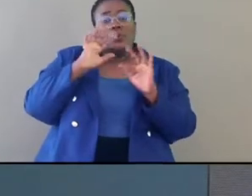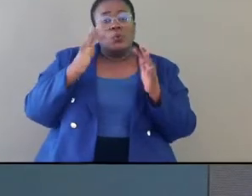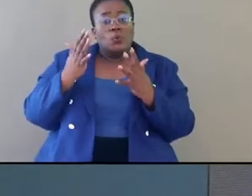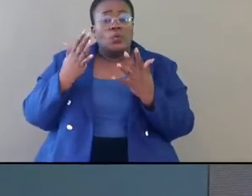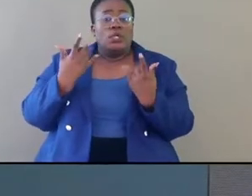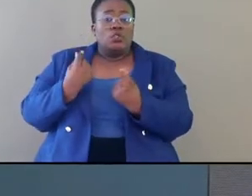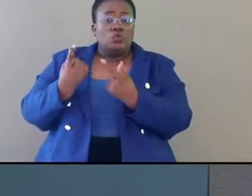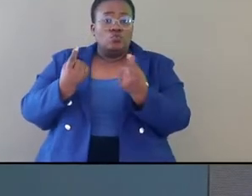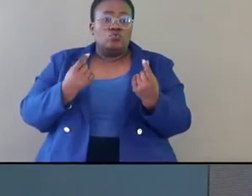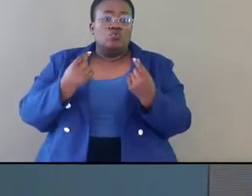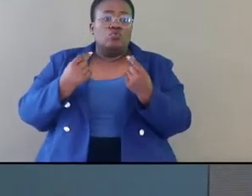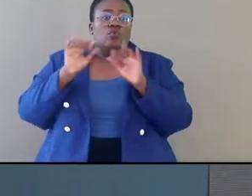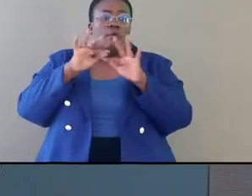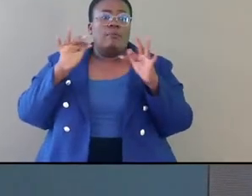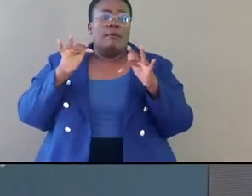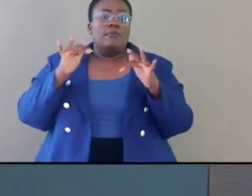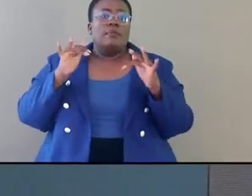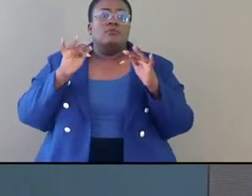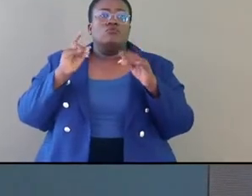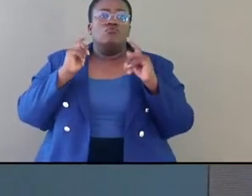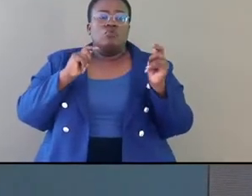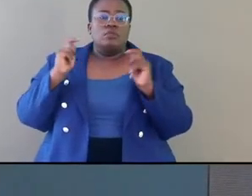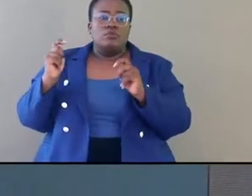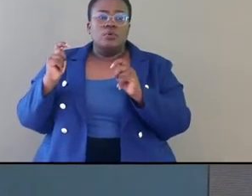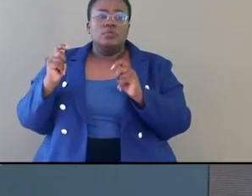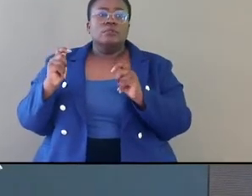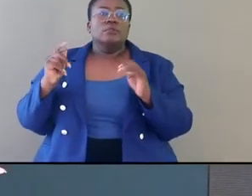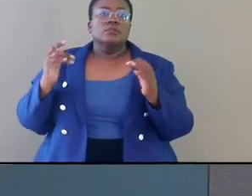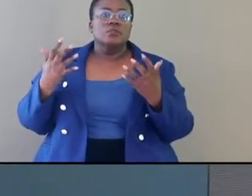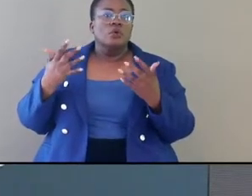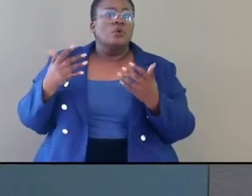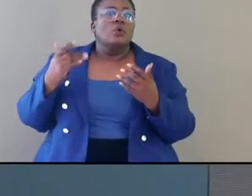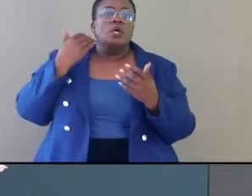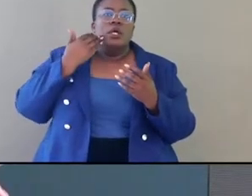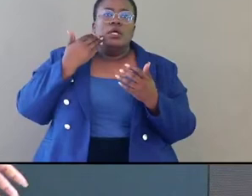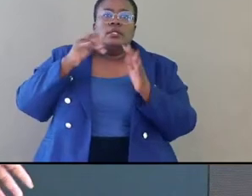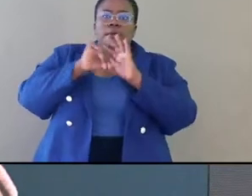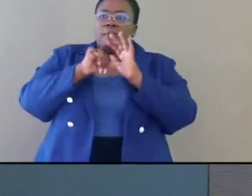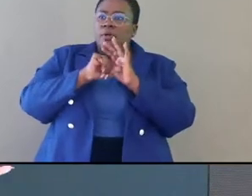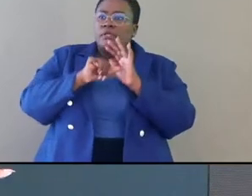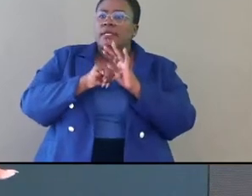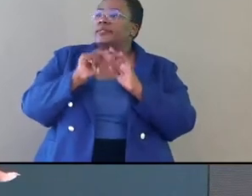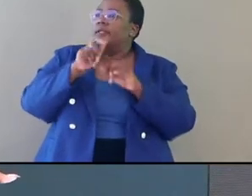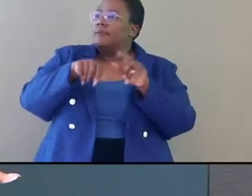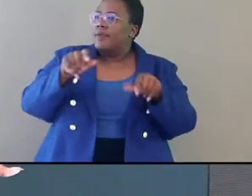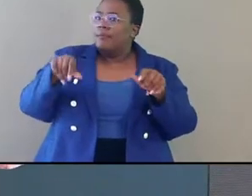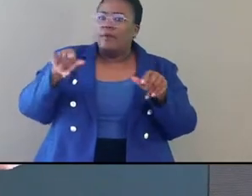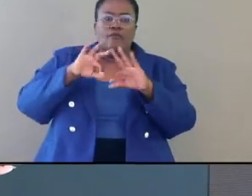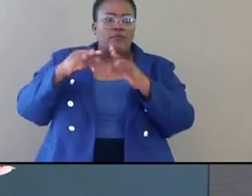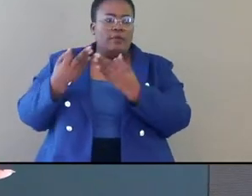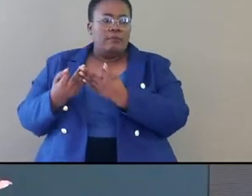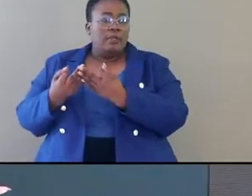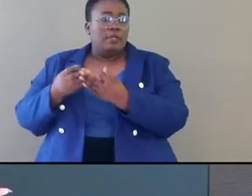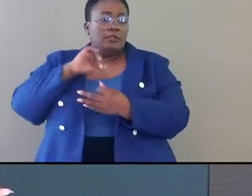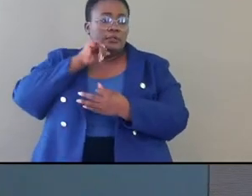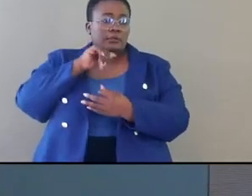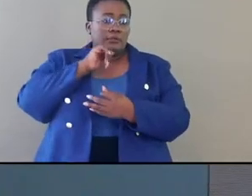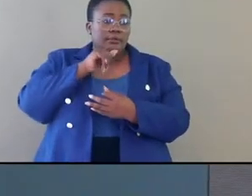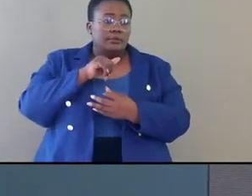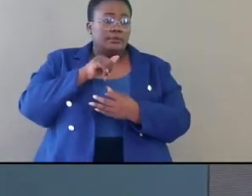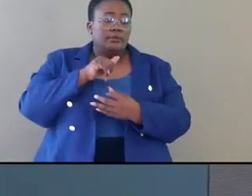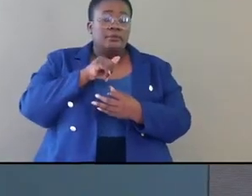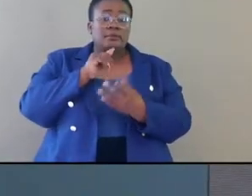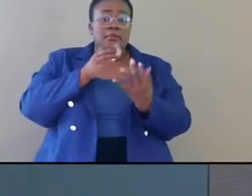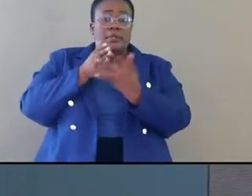and to promote sustainable livelihoods it's important that individuals and families irrespective of income can access services